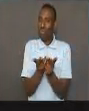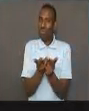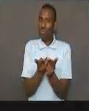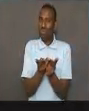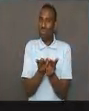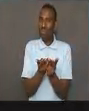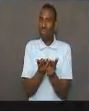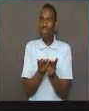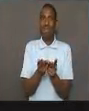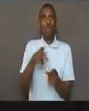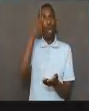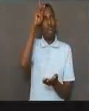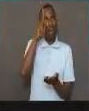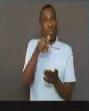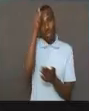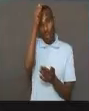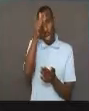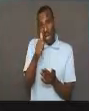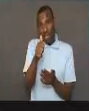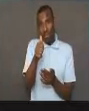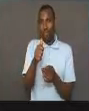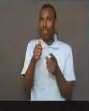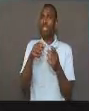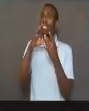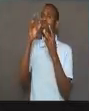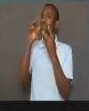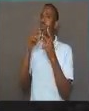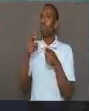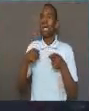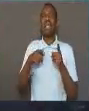the perpendicular axis chosen.